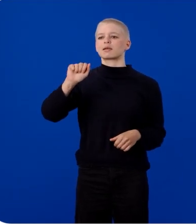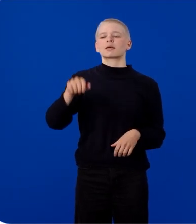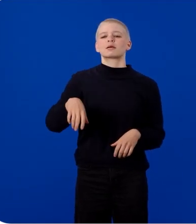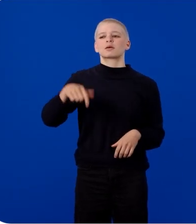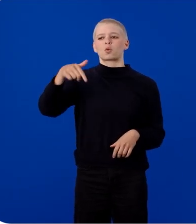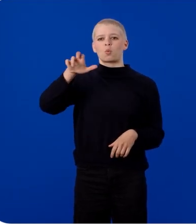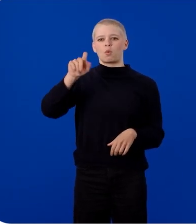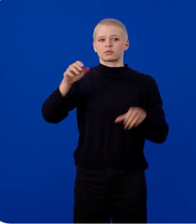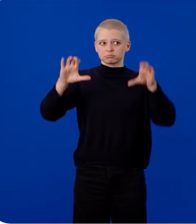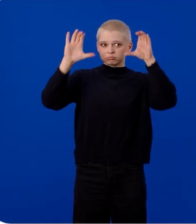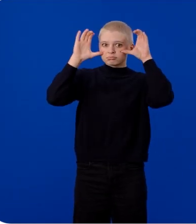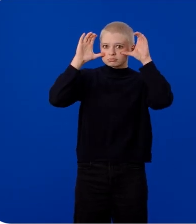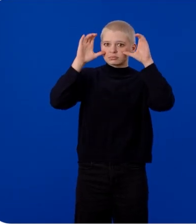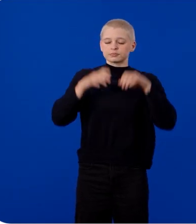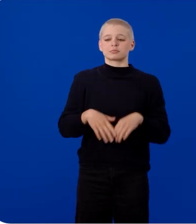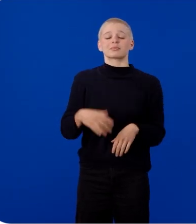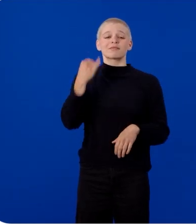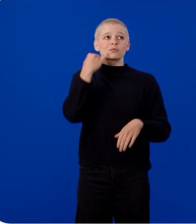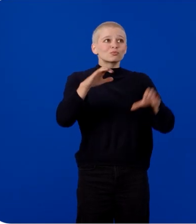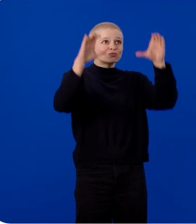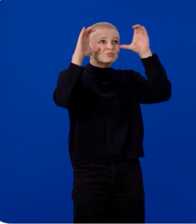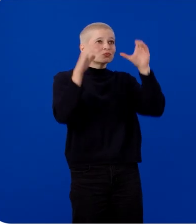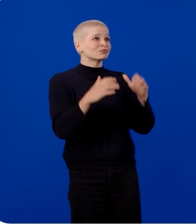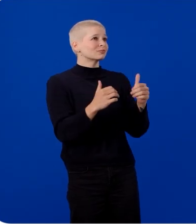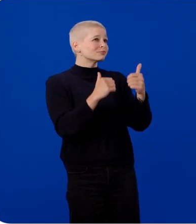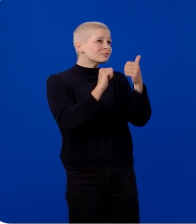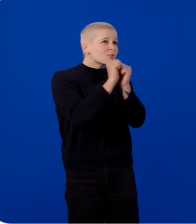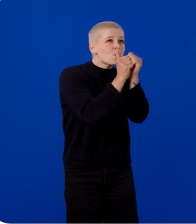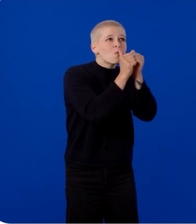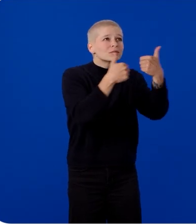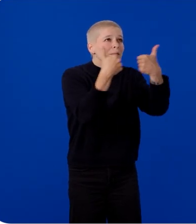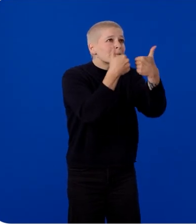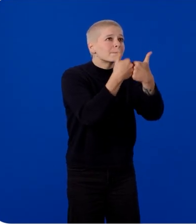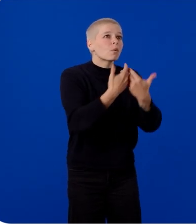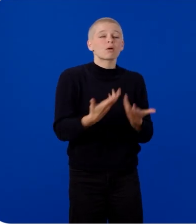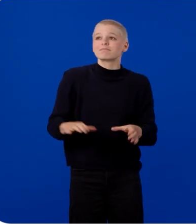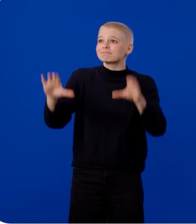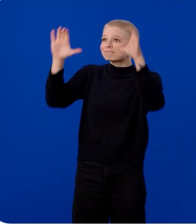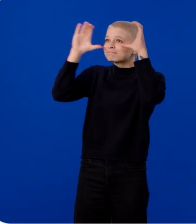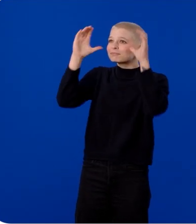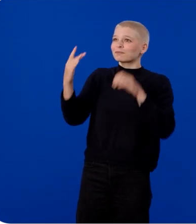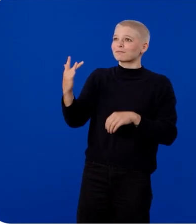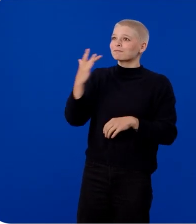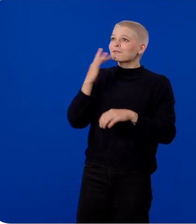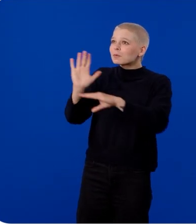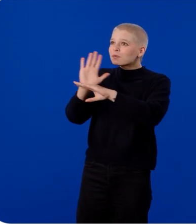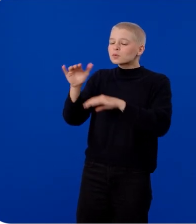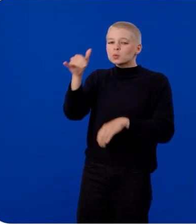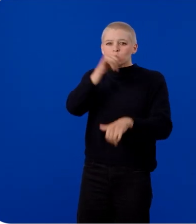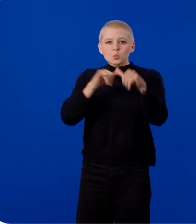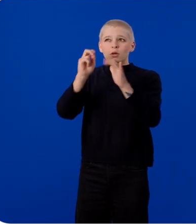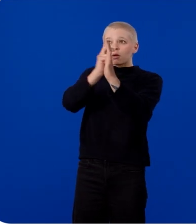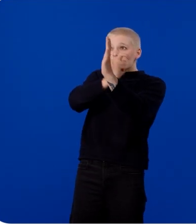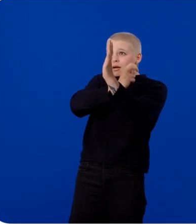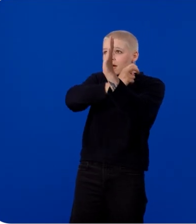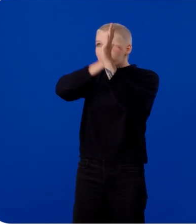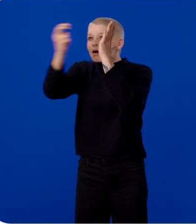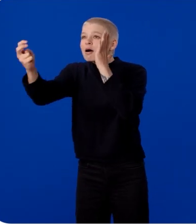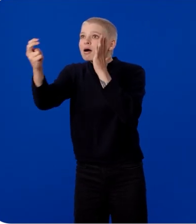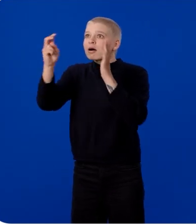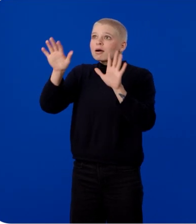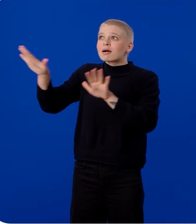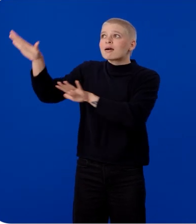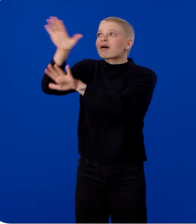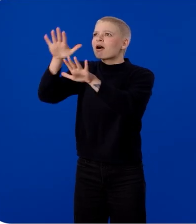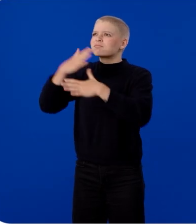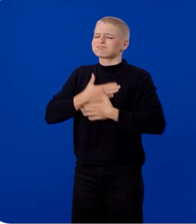sports highlights or your favorite movie, the fully immersive media watching experience is really something to enjoy. We're